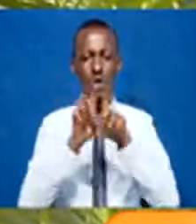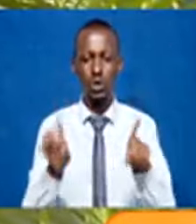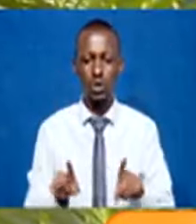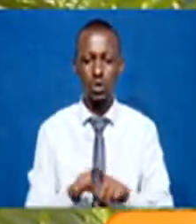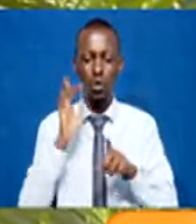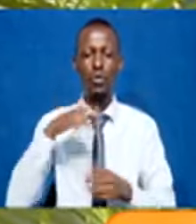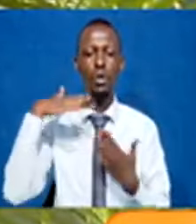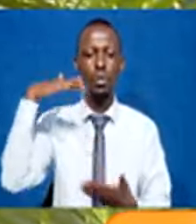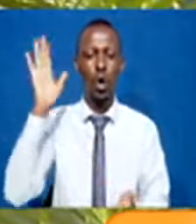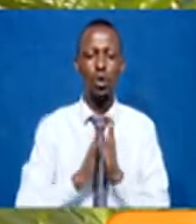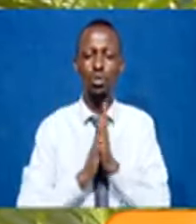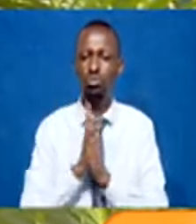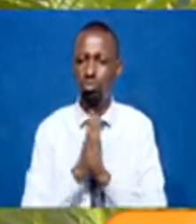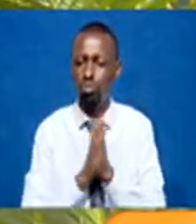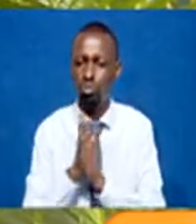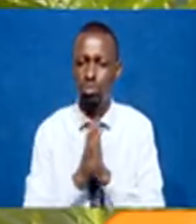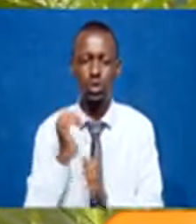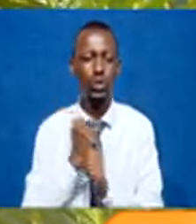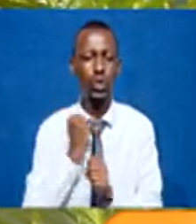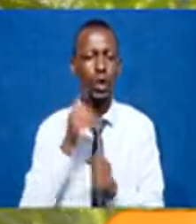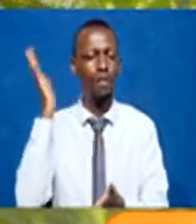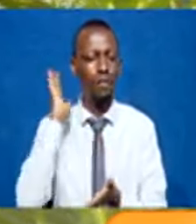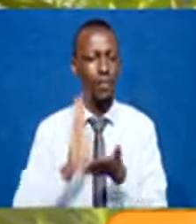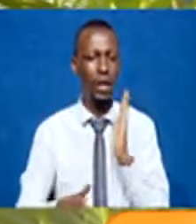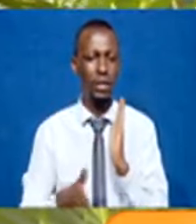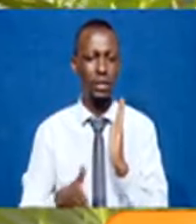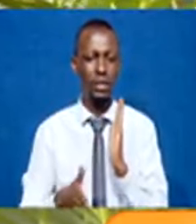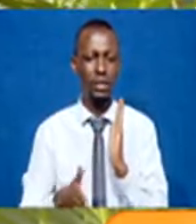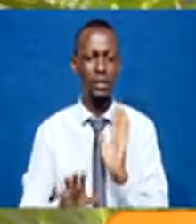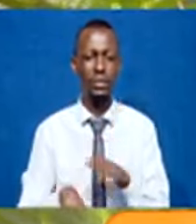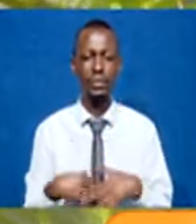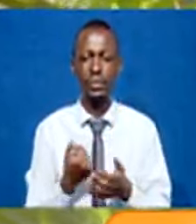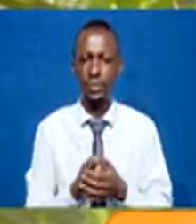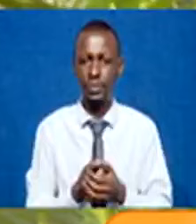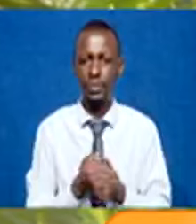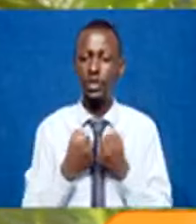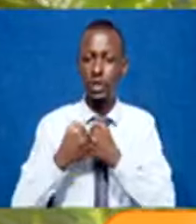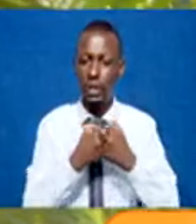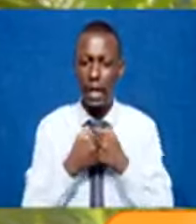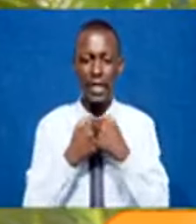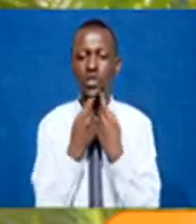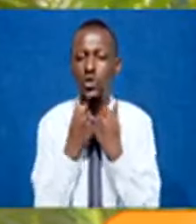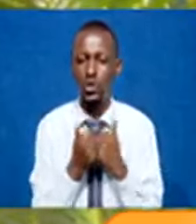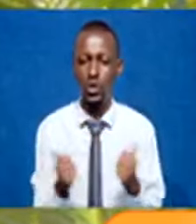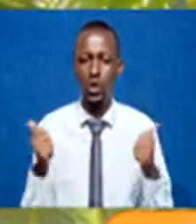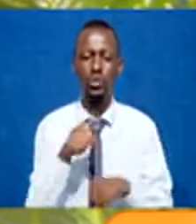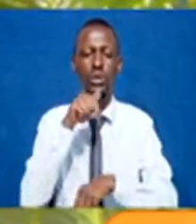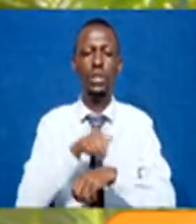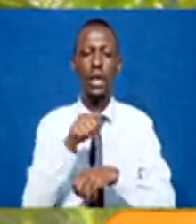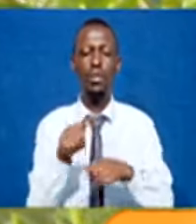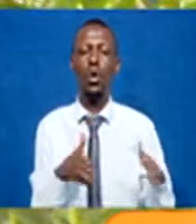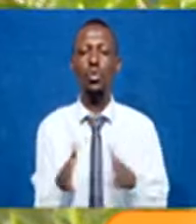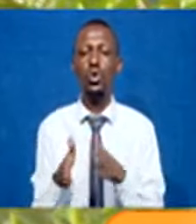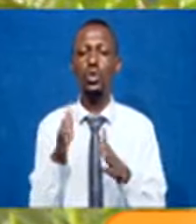to proceed with urgent and resolve challenges while exploiting the